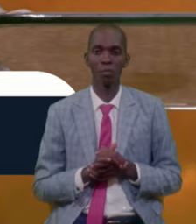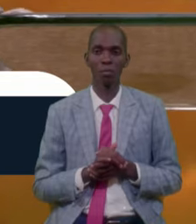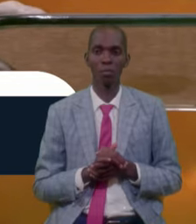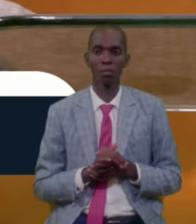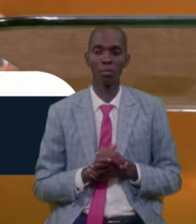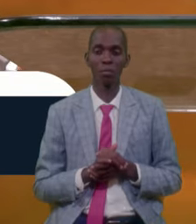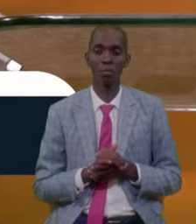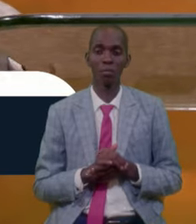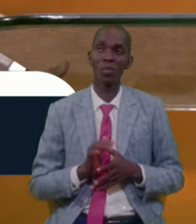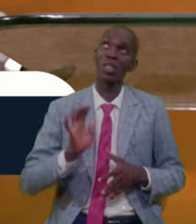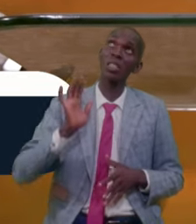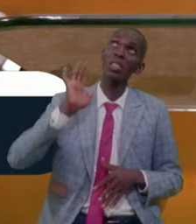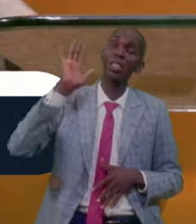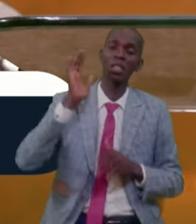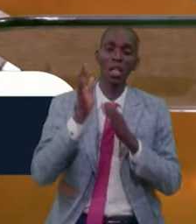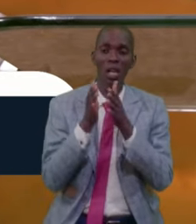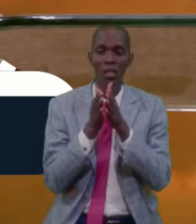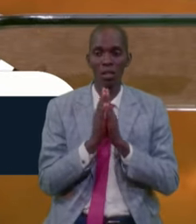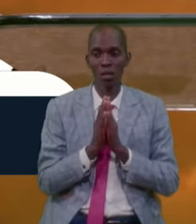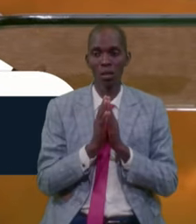we're looking at the demand for